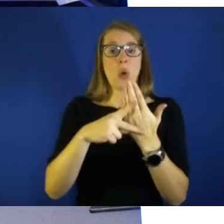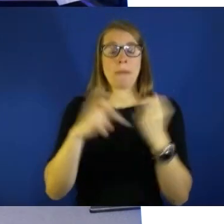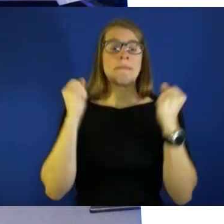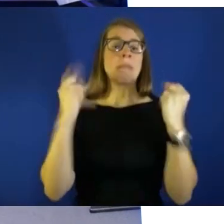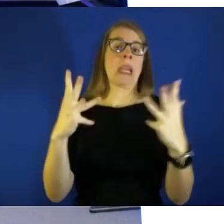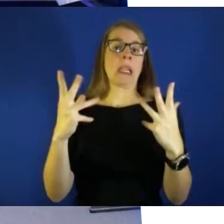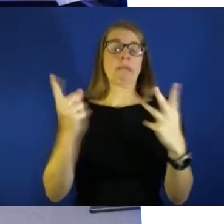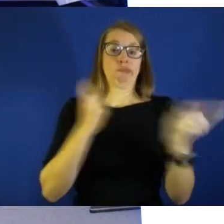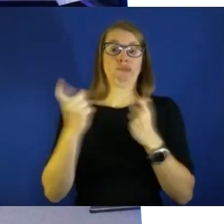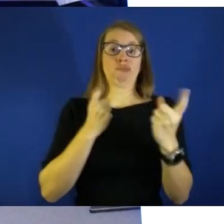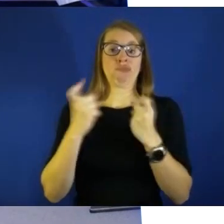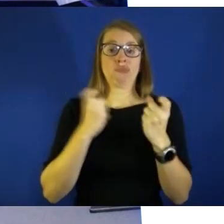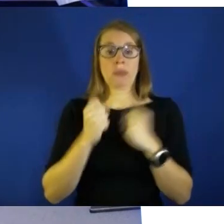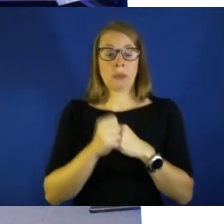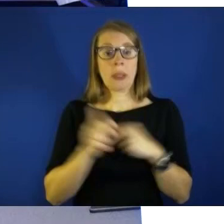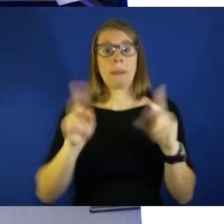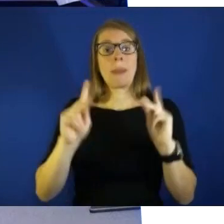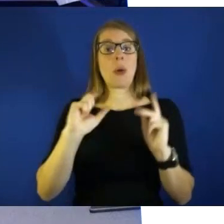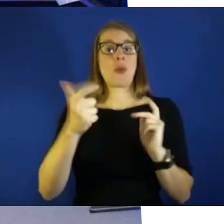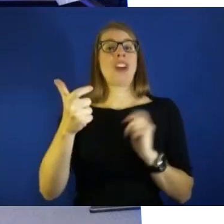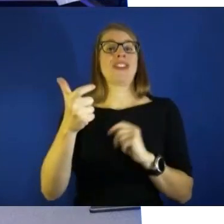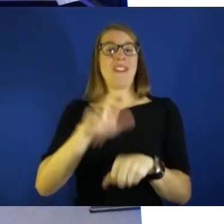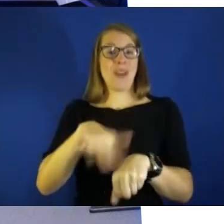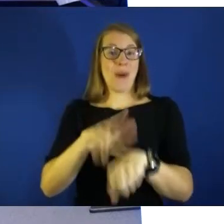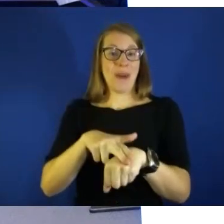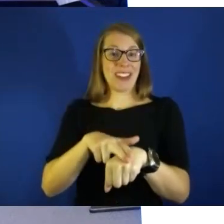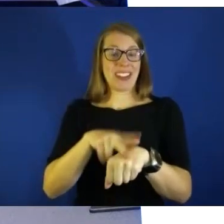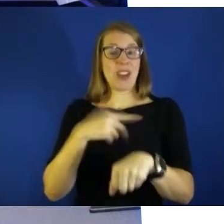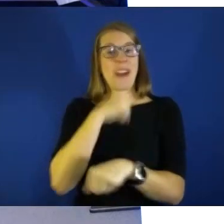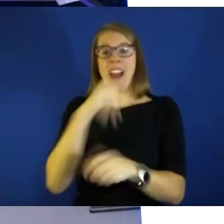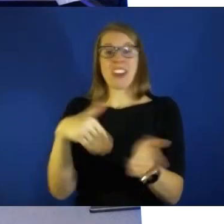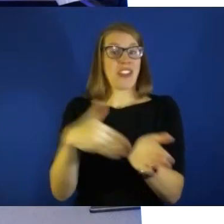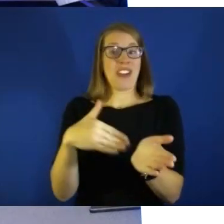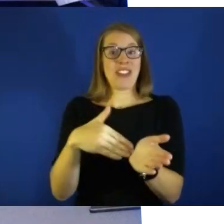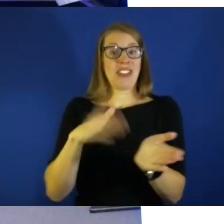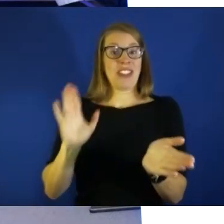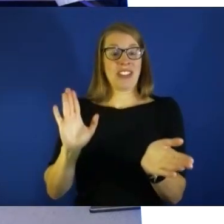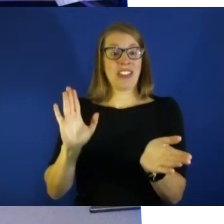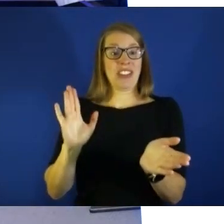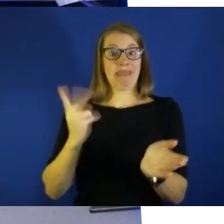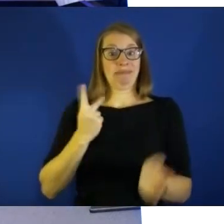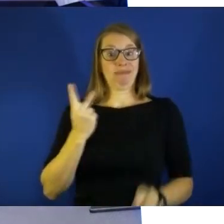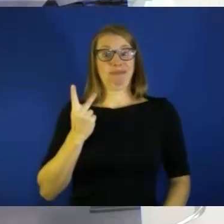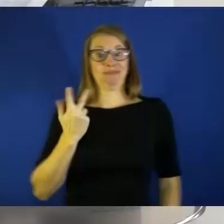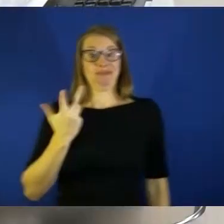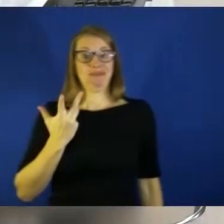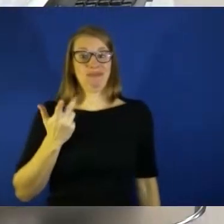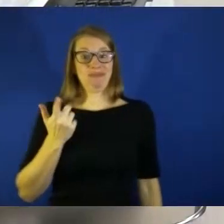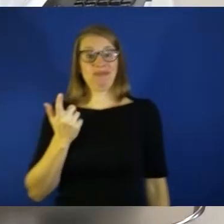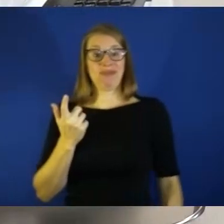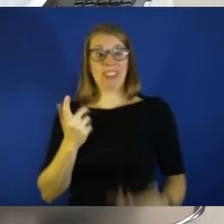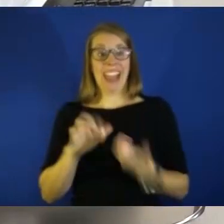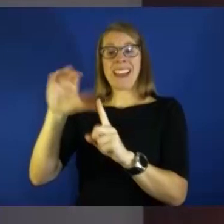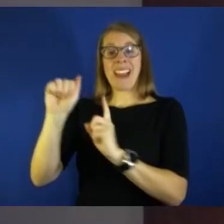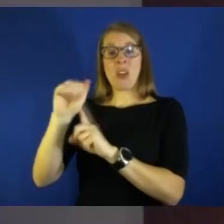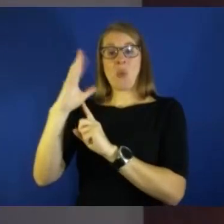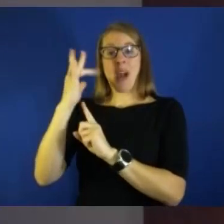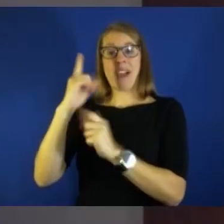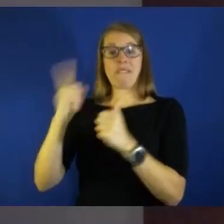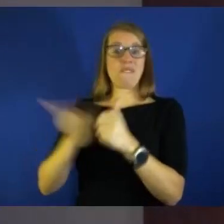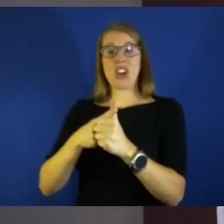of folks that are watching this, of course, we are not physicians, so we want to find out kind of how they help battle